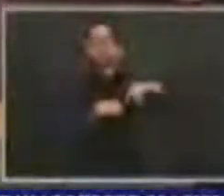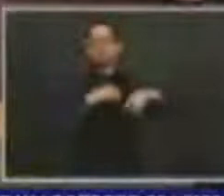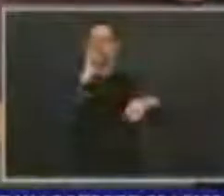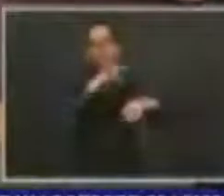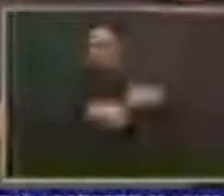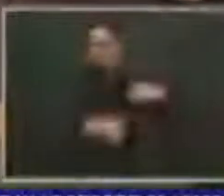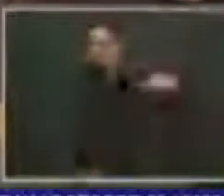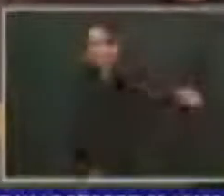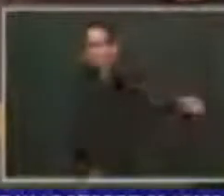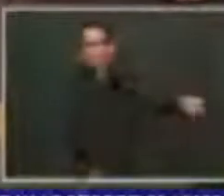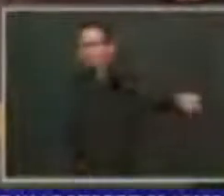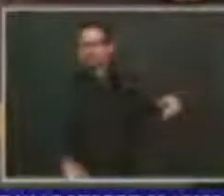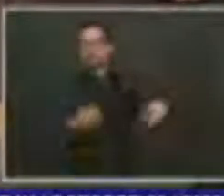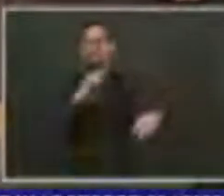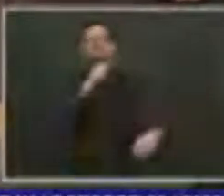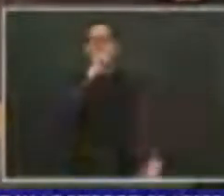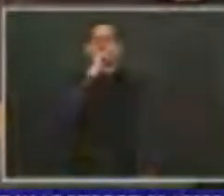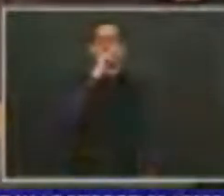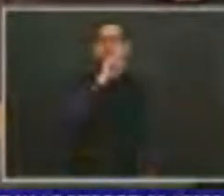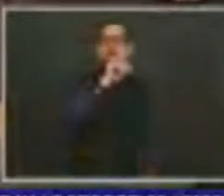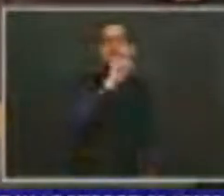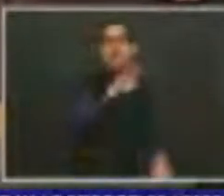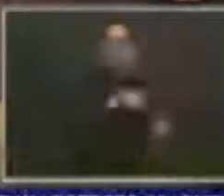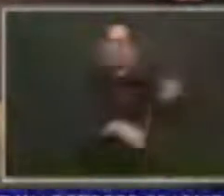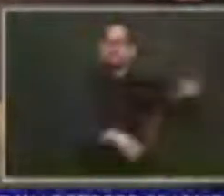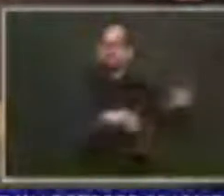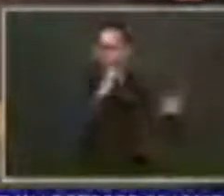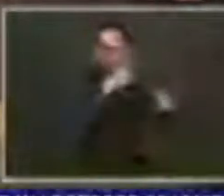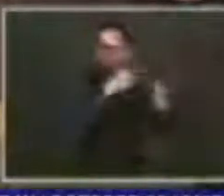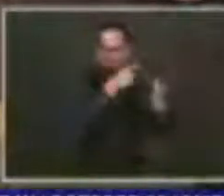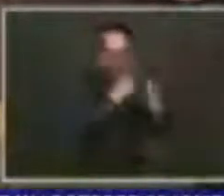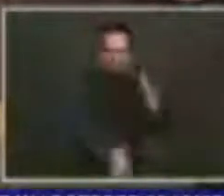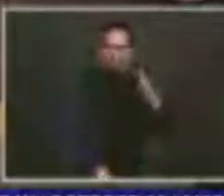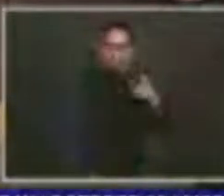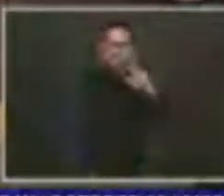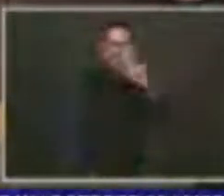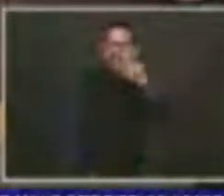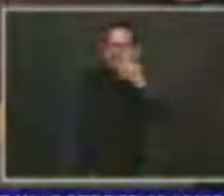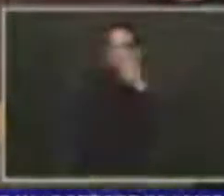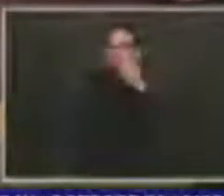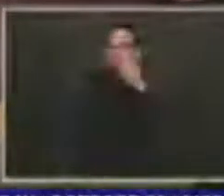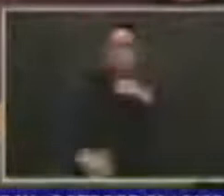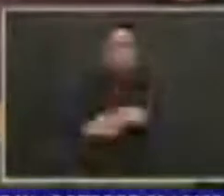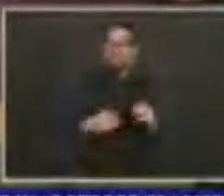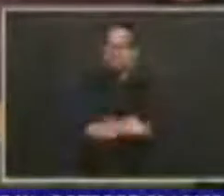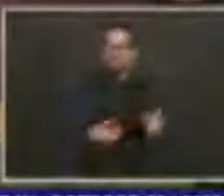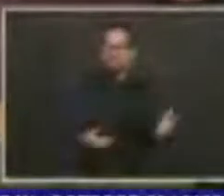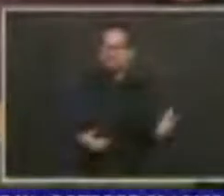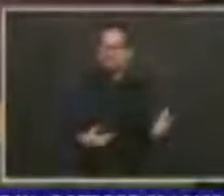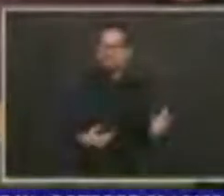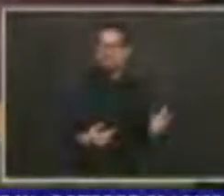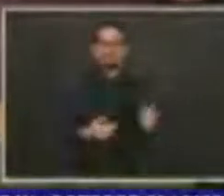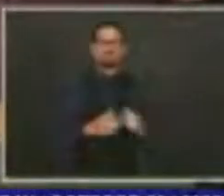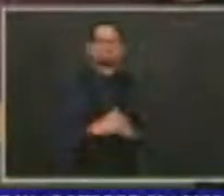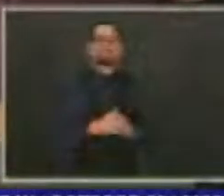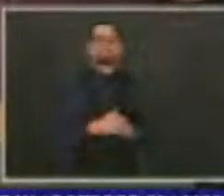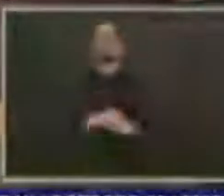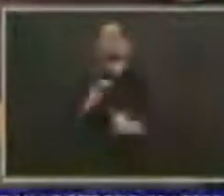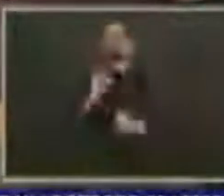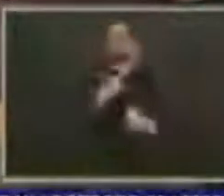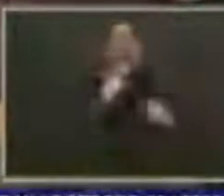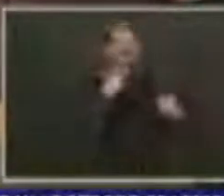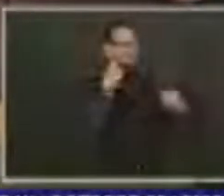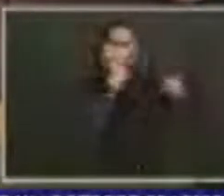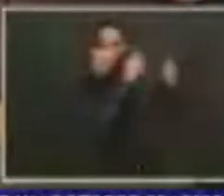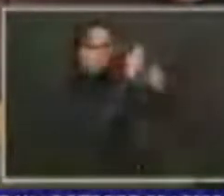to a private lab, they got charged $160. Yeah. They're in a situation, and we hear from the podium, Yeah. get tested, get tested, get tested. Sometimes